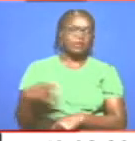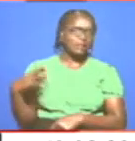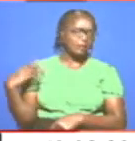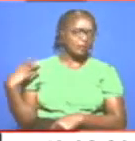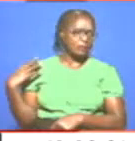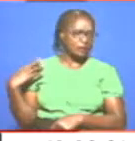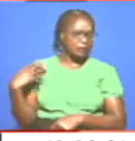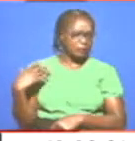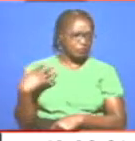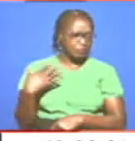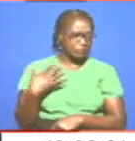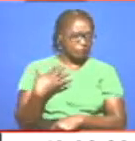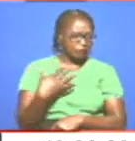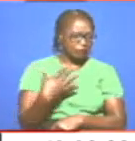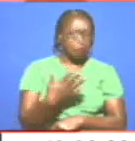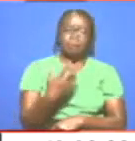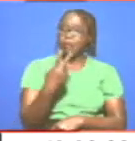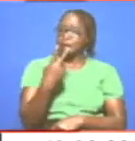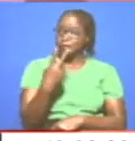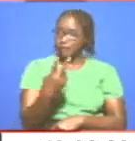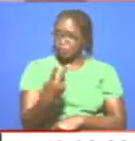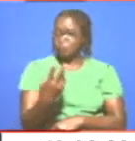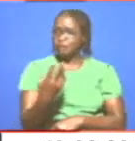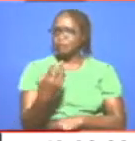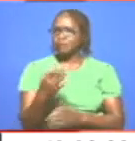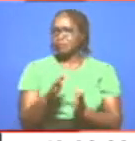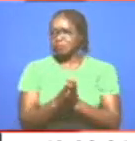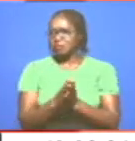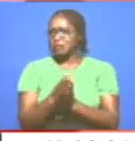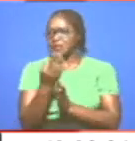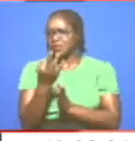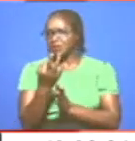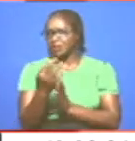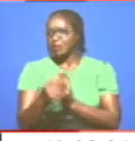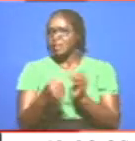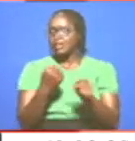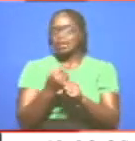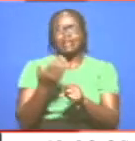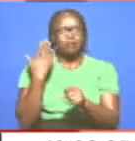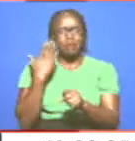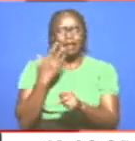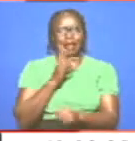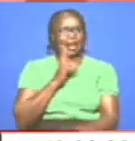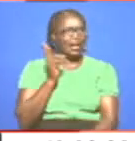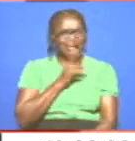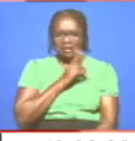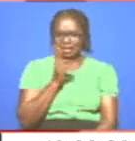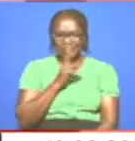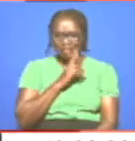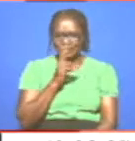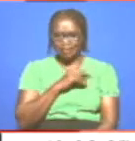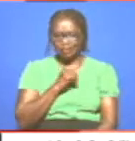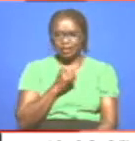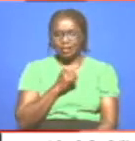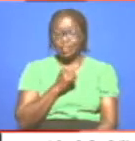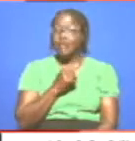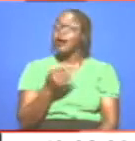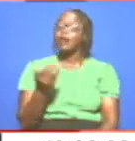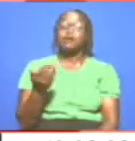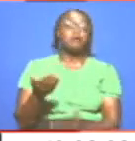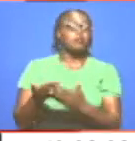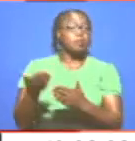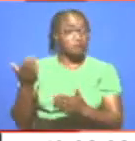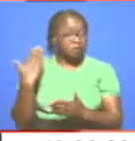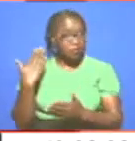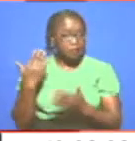been quite tough for Kenyan cricket, and not only 3 years. As my chair said, where we were and where we are now is something